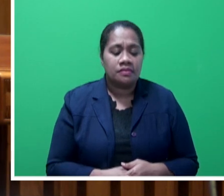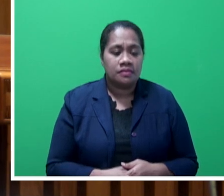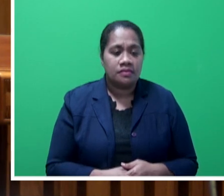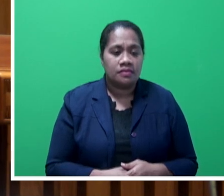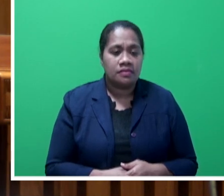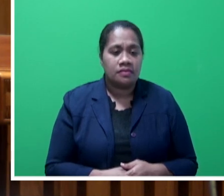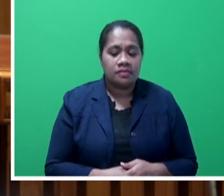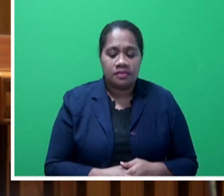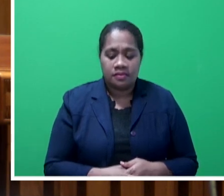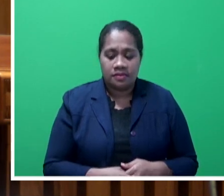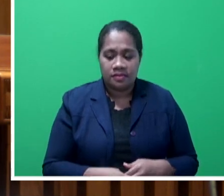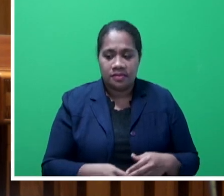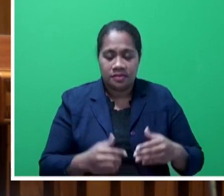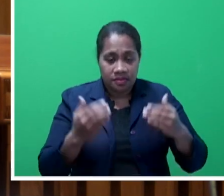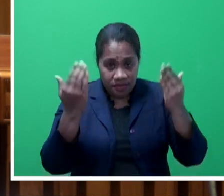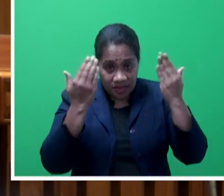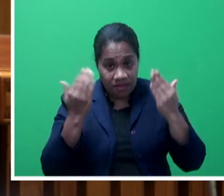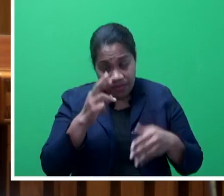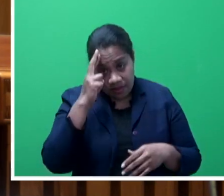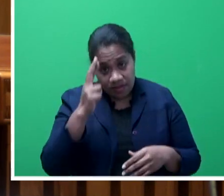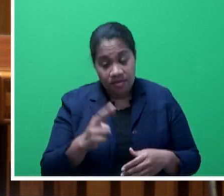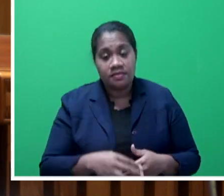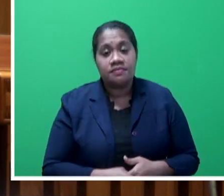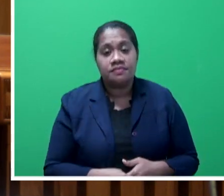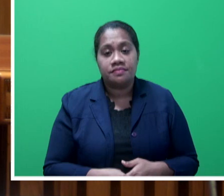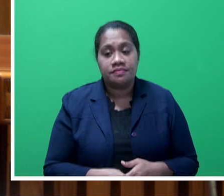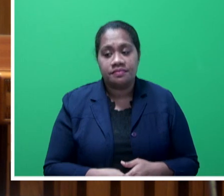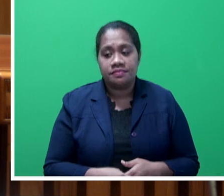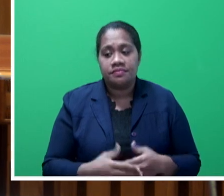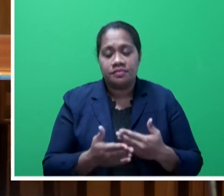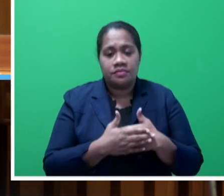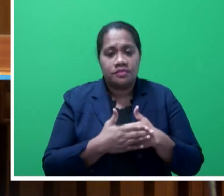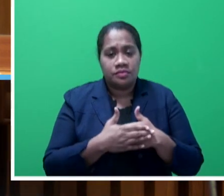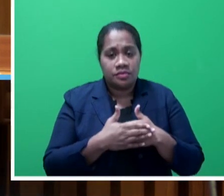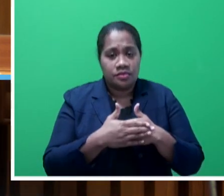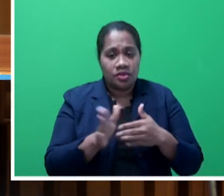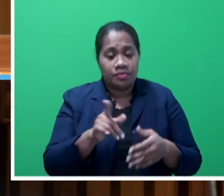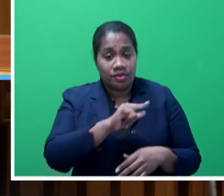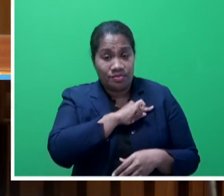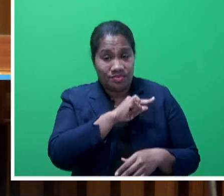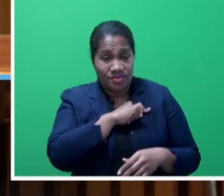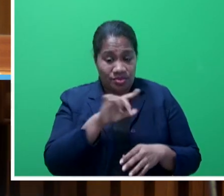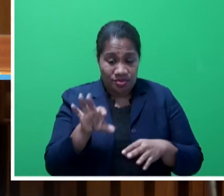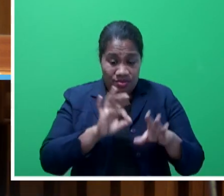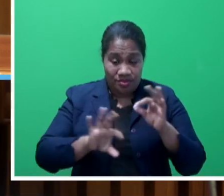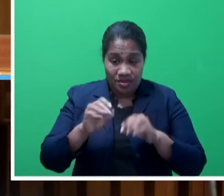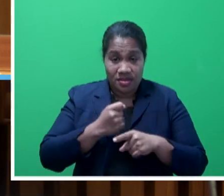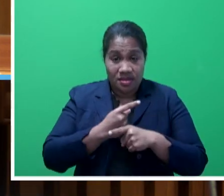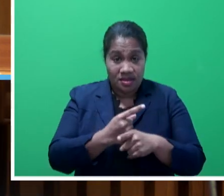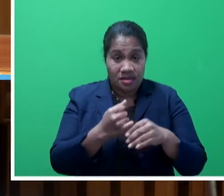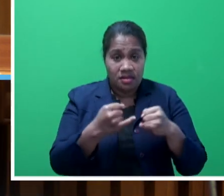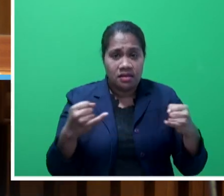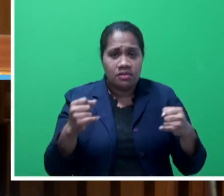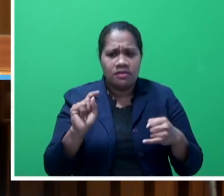sir. Mr. Speaker, sir, thank you. Mr. Speaker, sir, the Open Merit Recruitment and Selection Guideline was first introduced in January